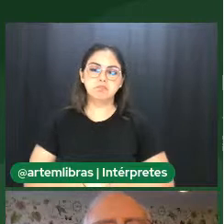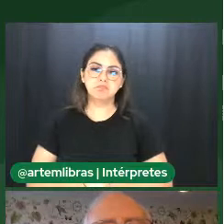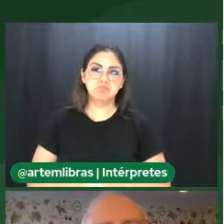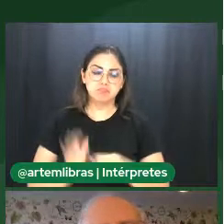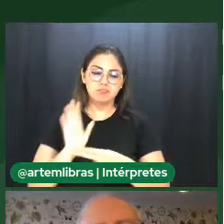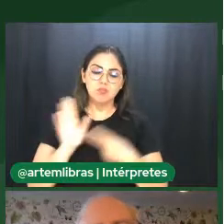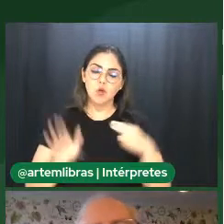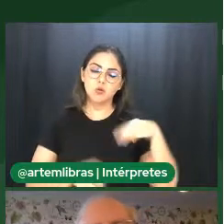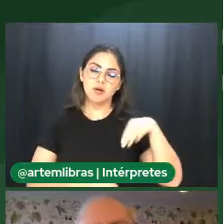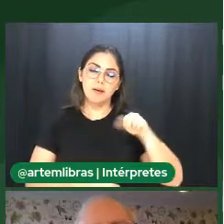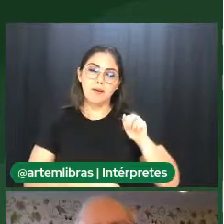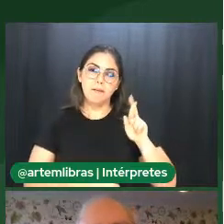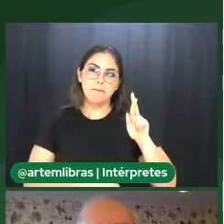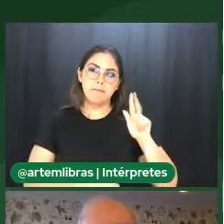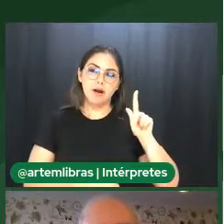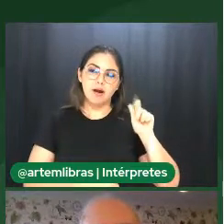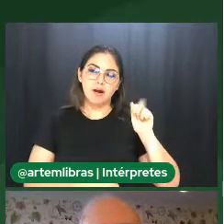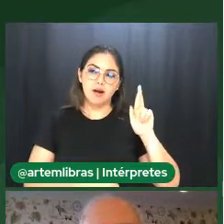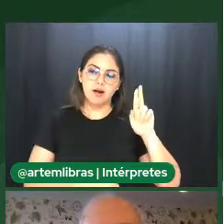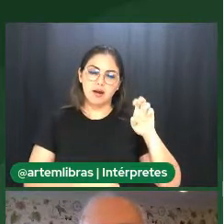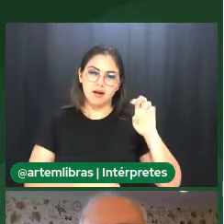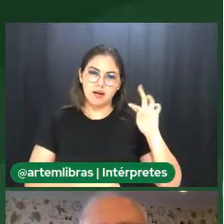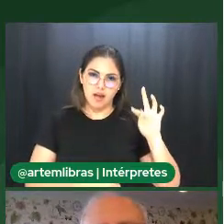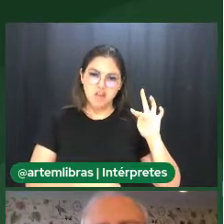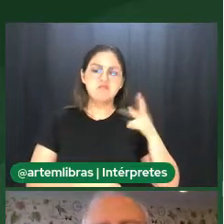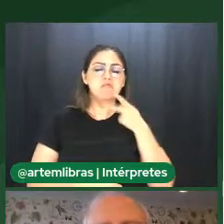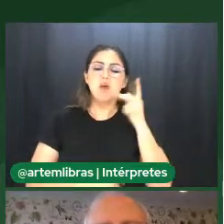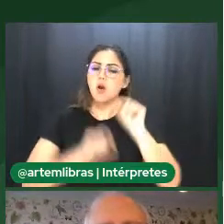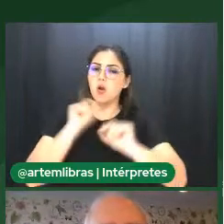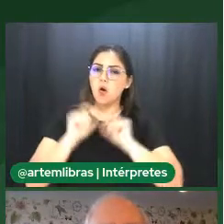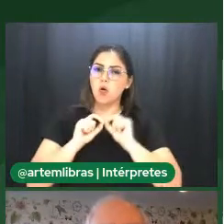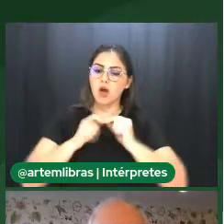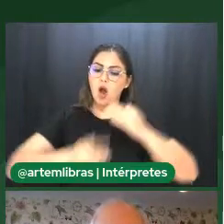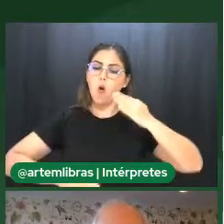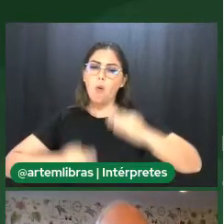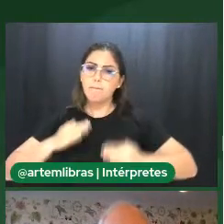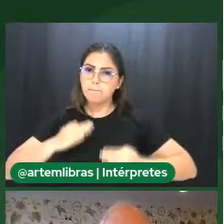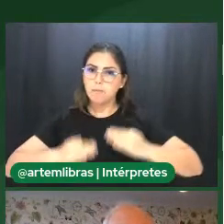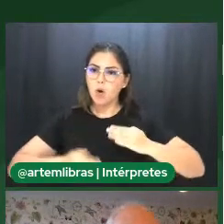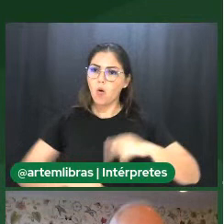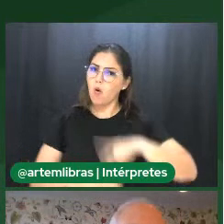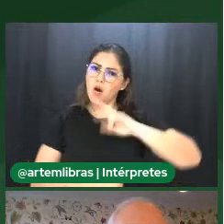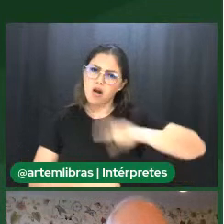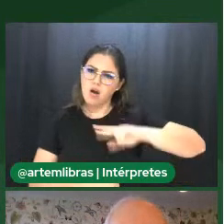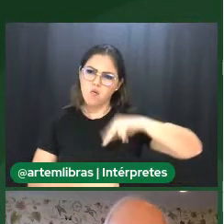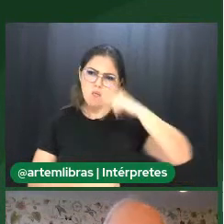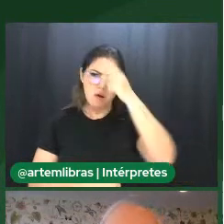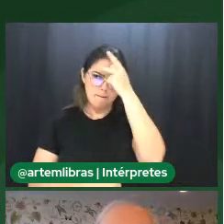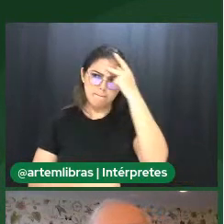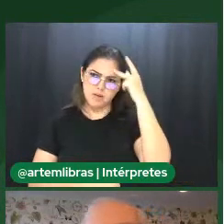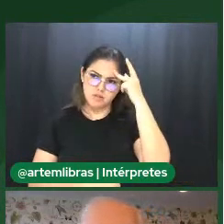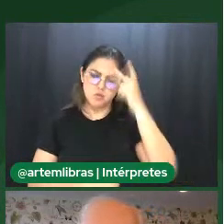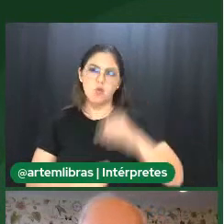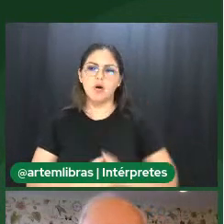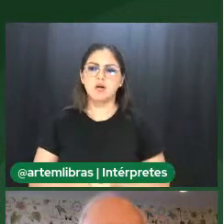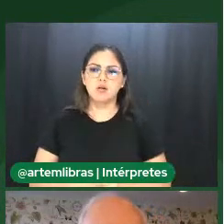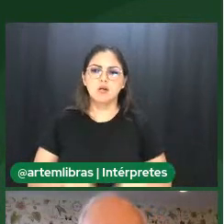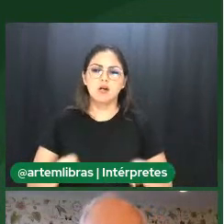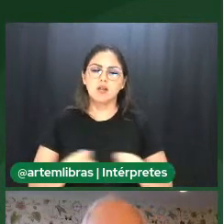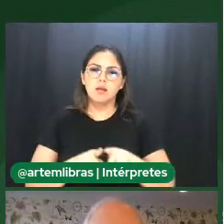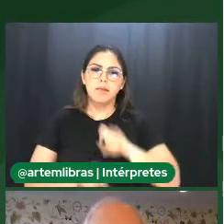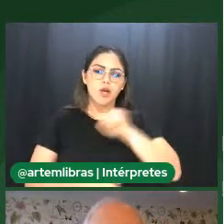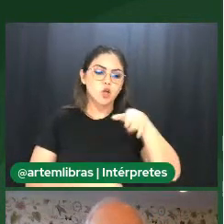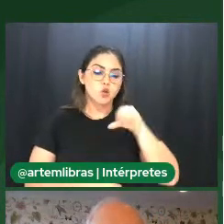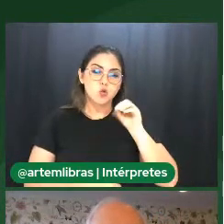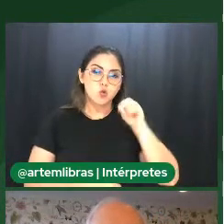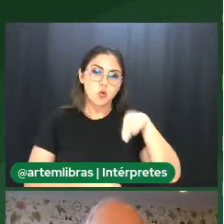researcher. Humans, not robots, are responsible agents, Johanna Bryson. And I say people are not computers, computers are not